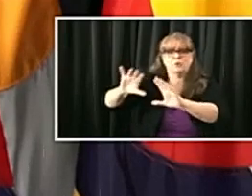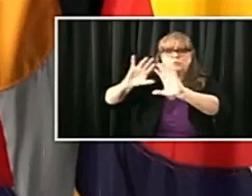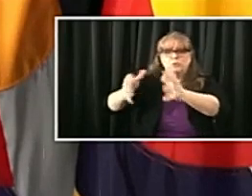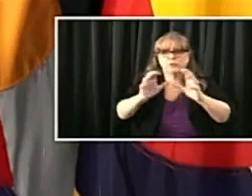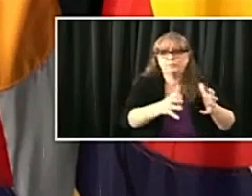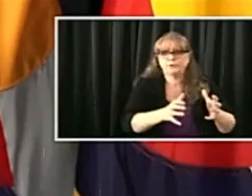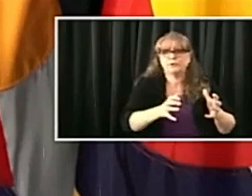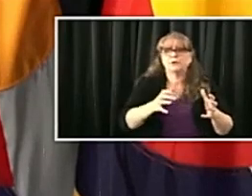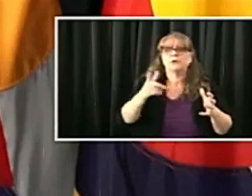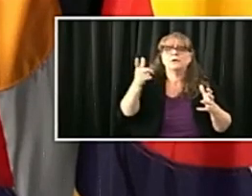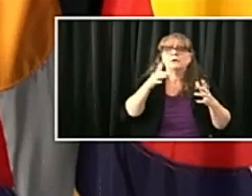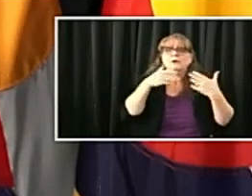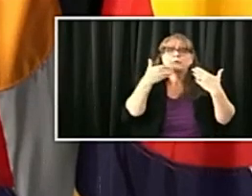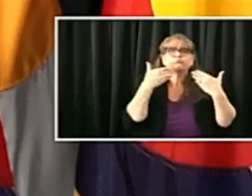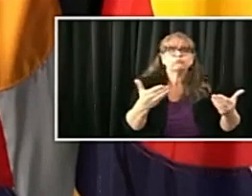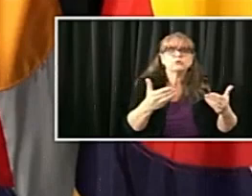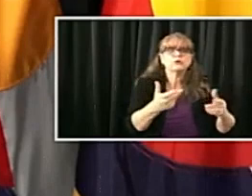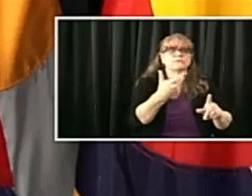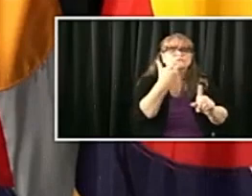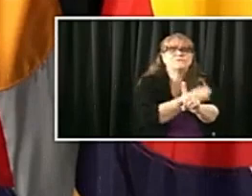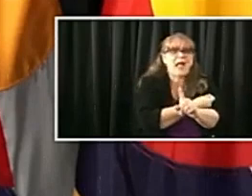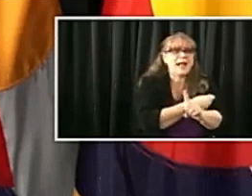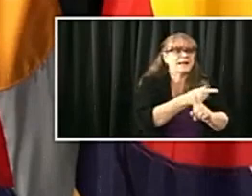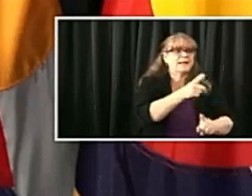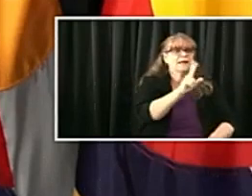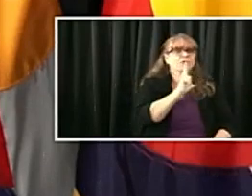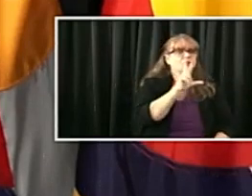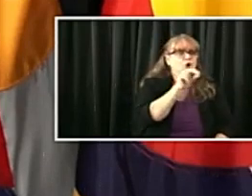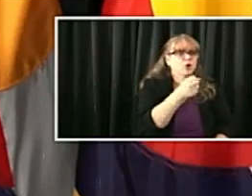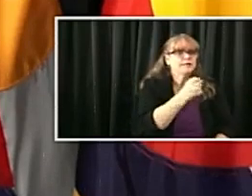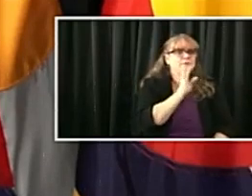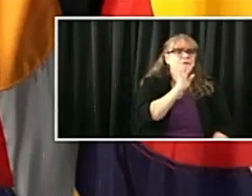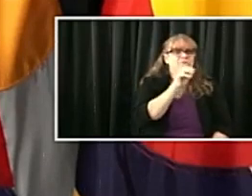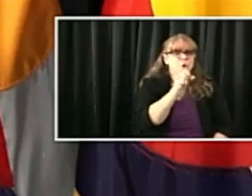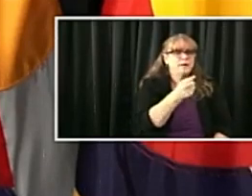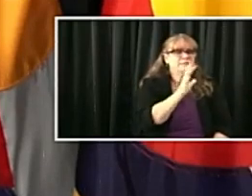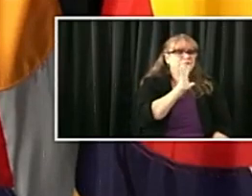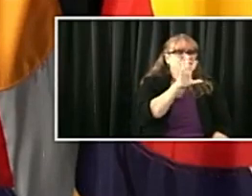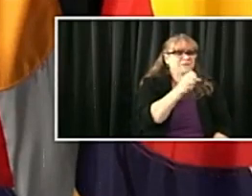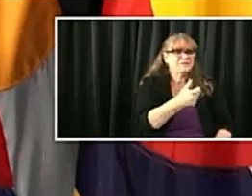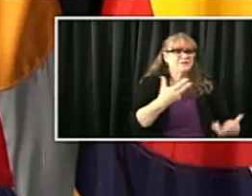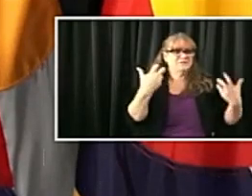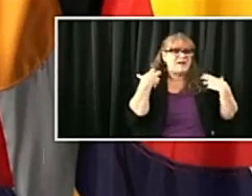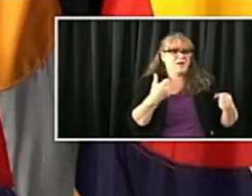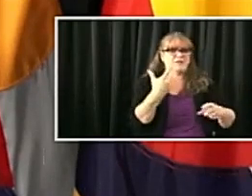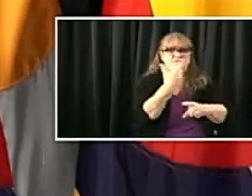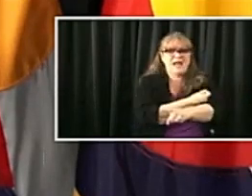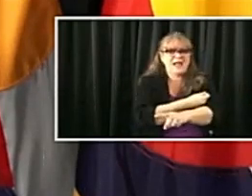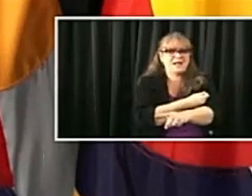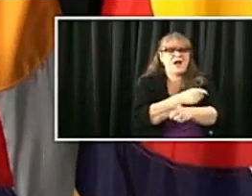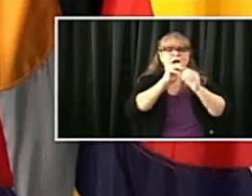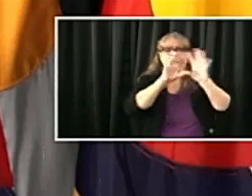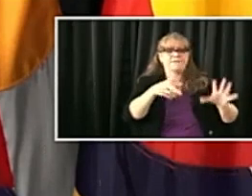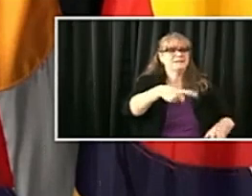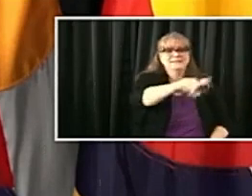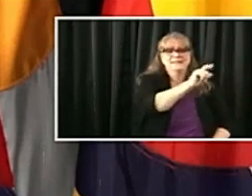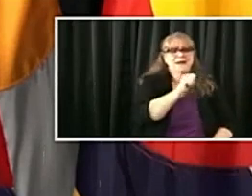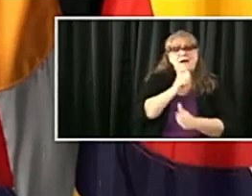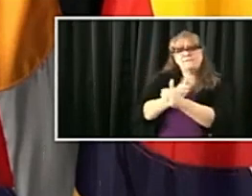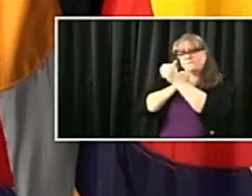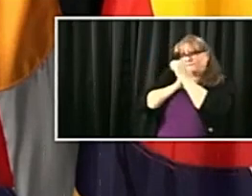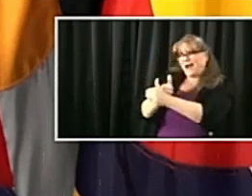where it's been given to healthy 30, 40, 50-year-olds that were not consistent with the state priority list. So we take that very seriously, because